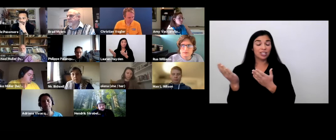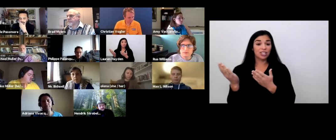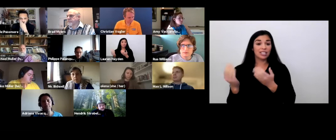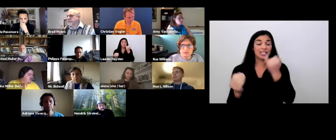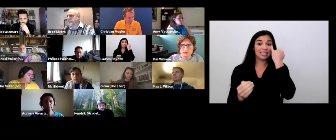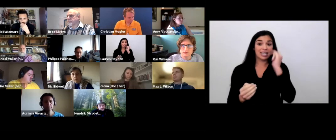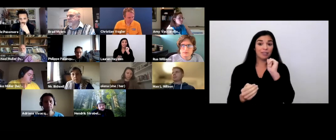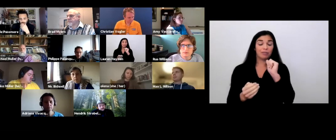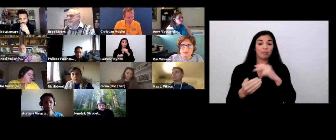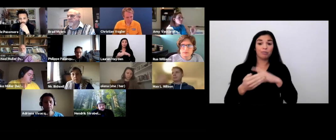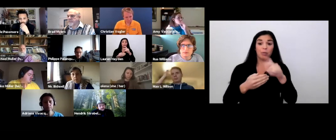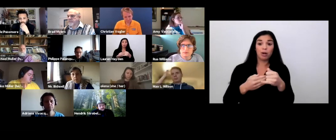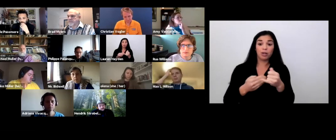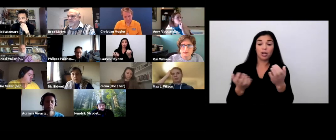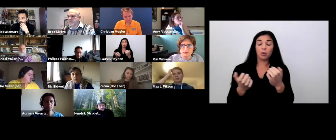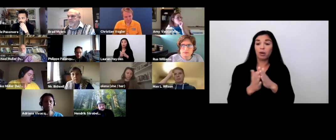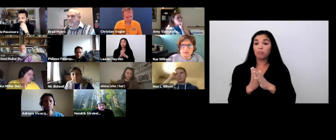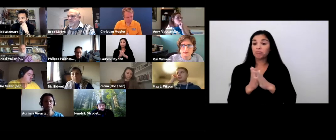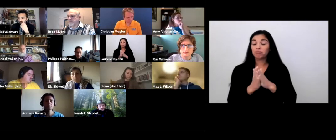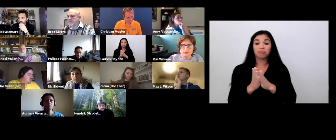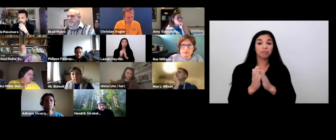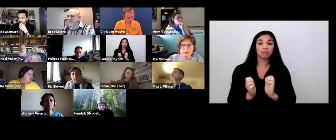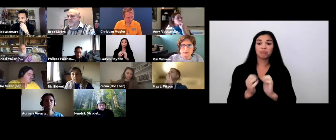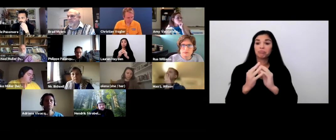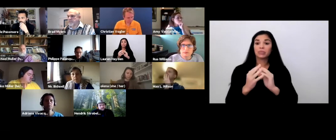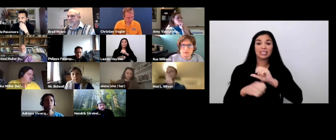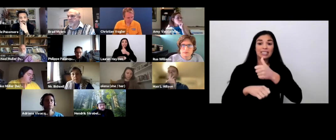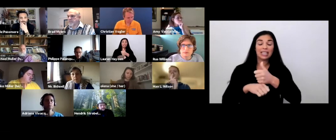would like to initiate, then we're also open to those.